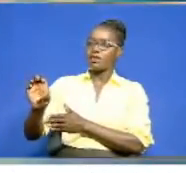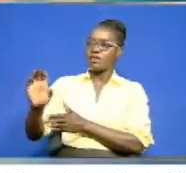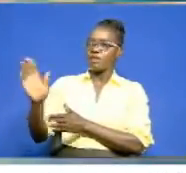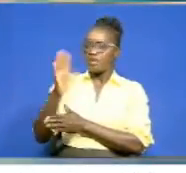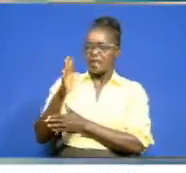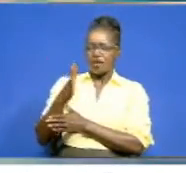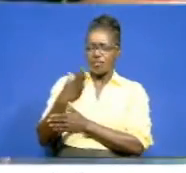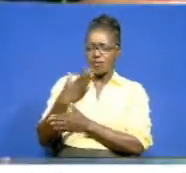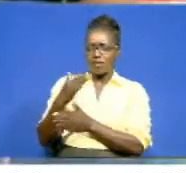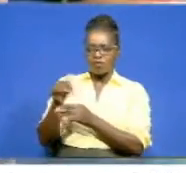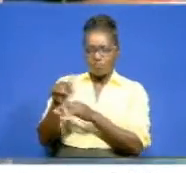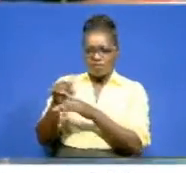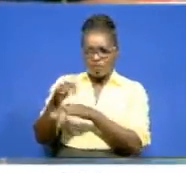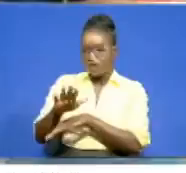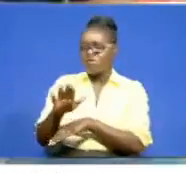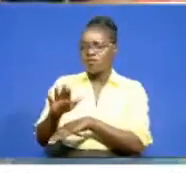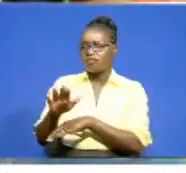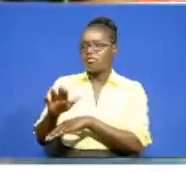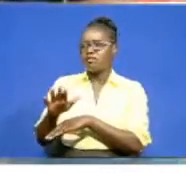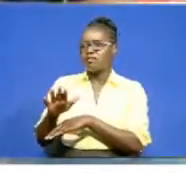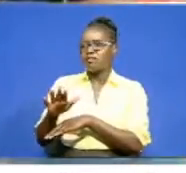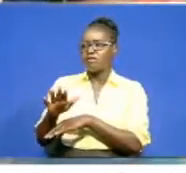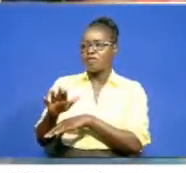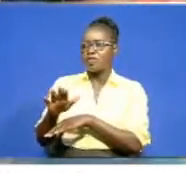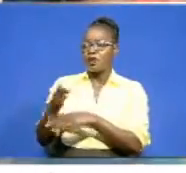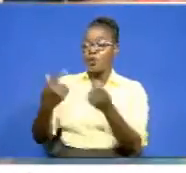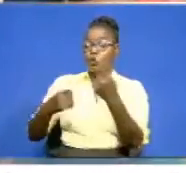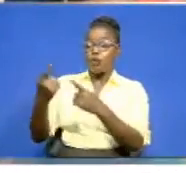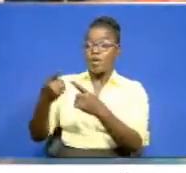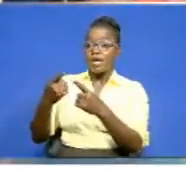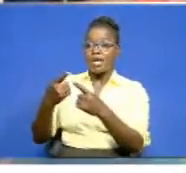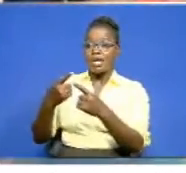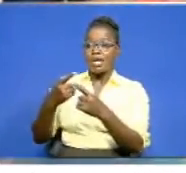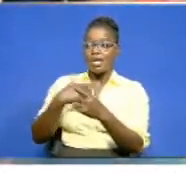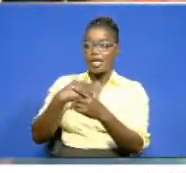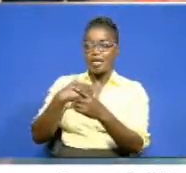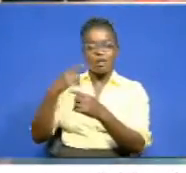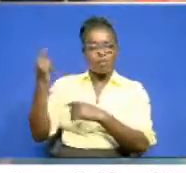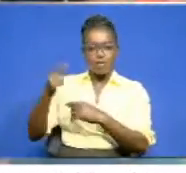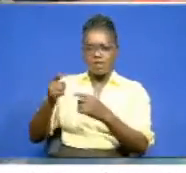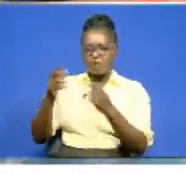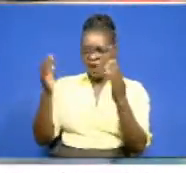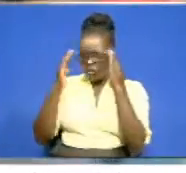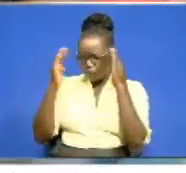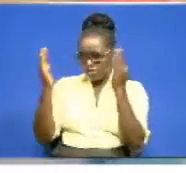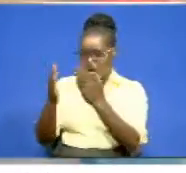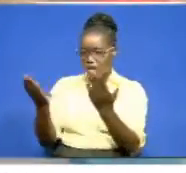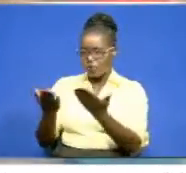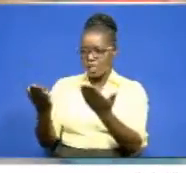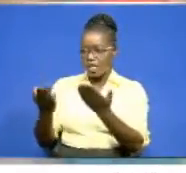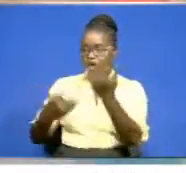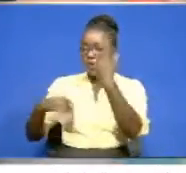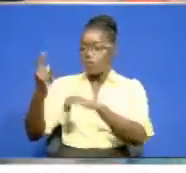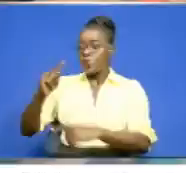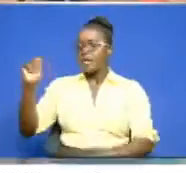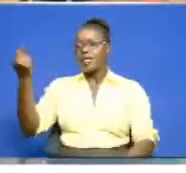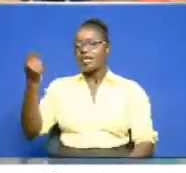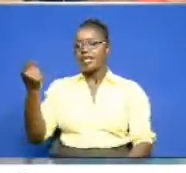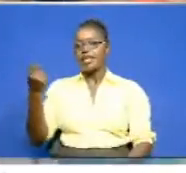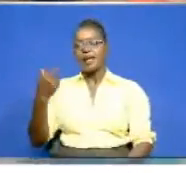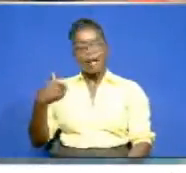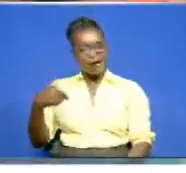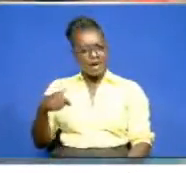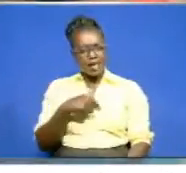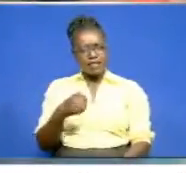They knew they were out, but zero. Yeah. Without any win. So they had to get their win. So they put their focus on beating Kenya. As on the other side, we were